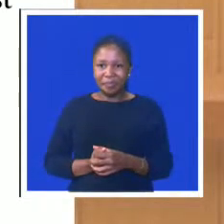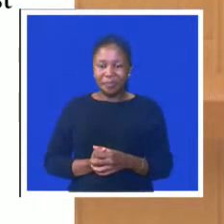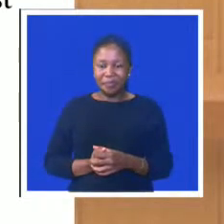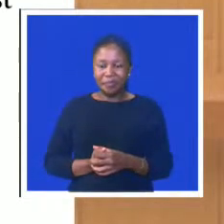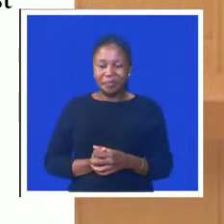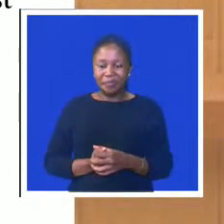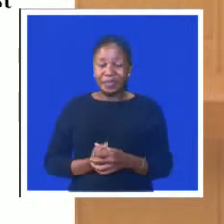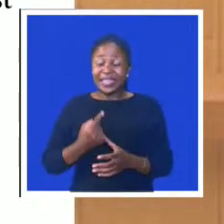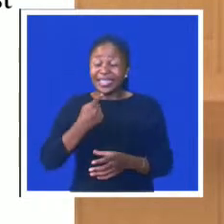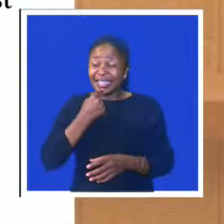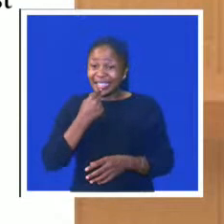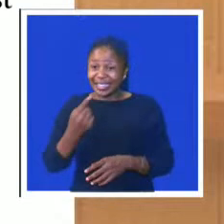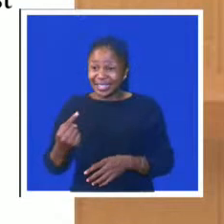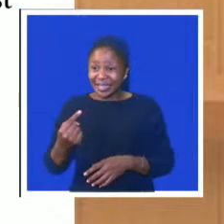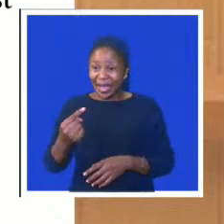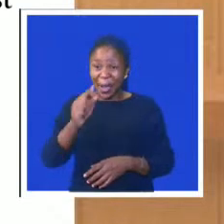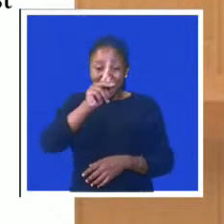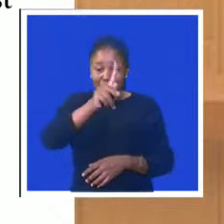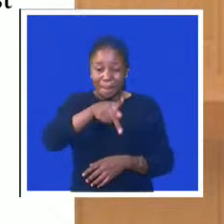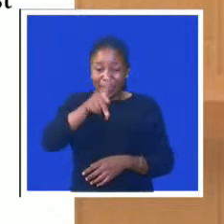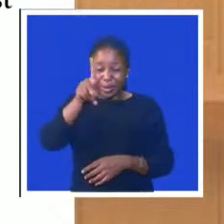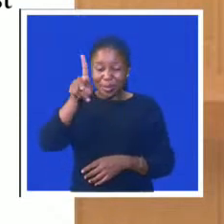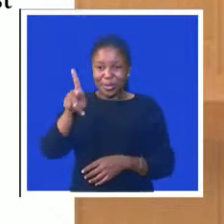a preposition